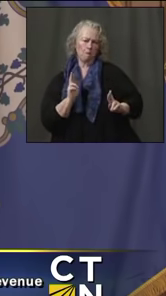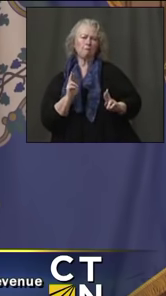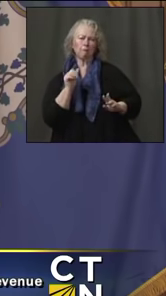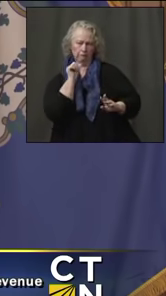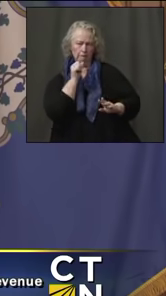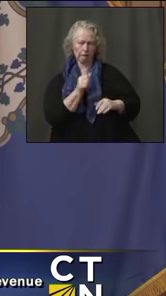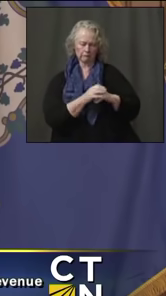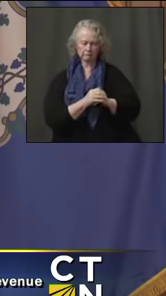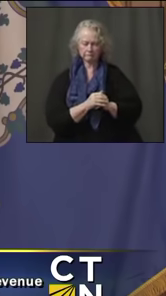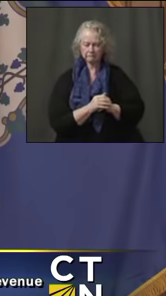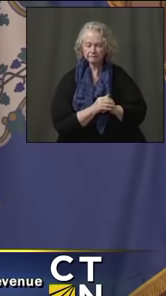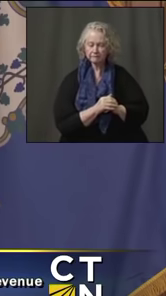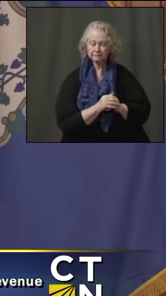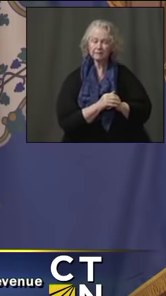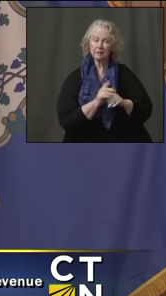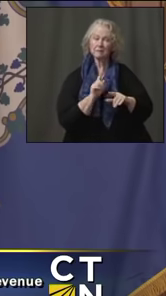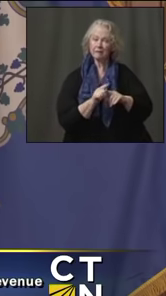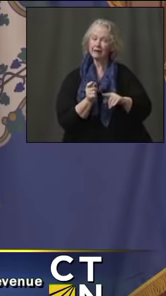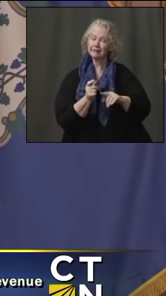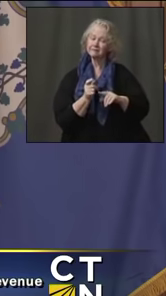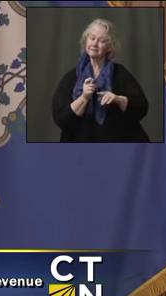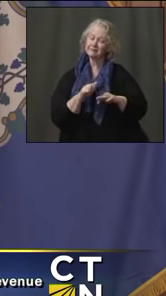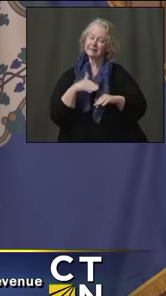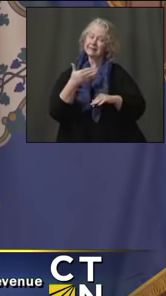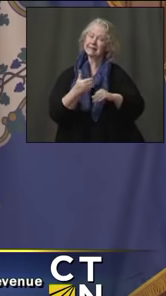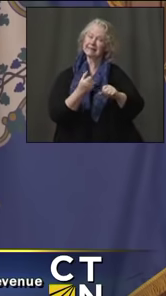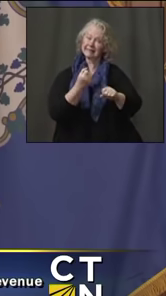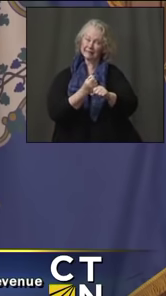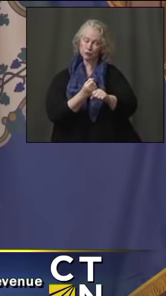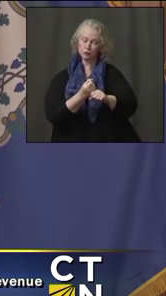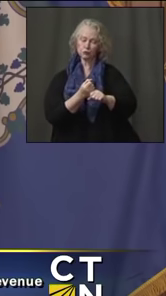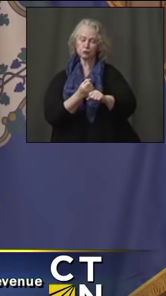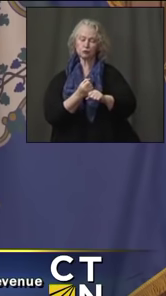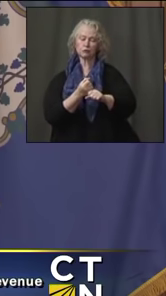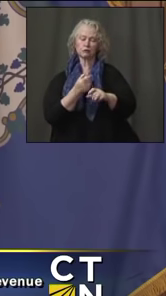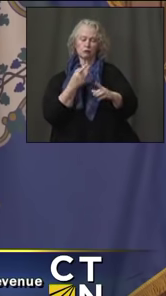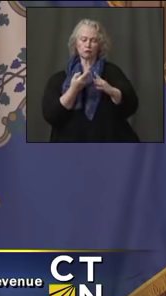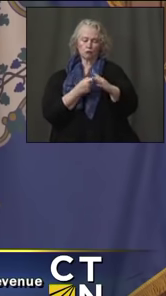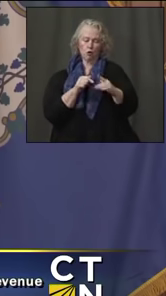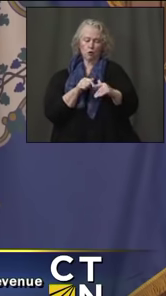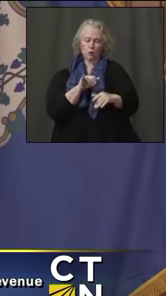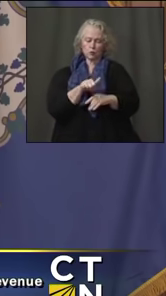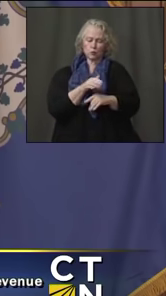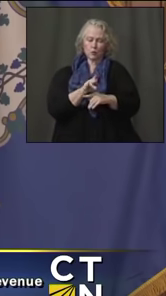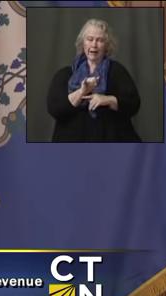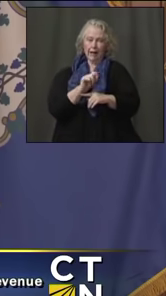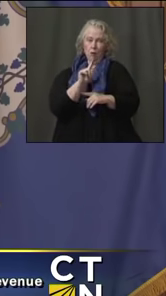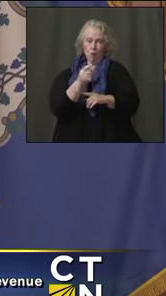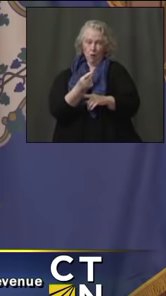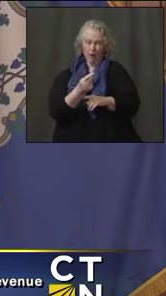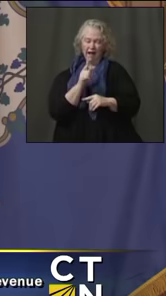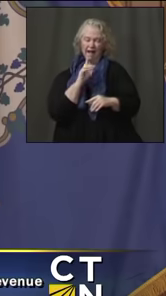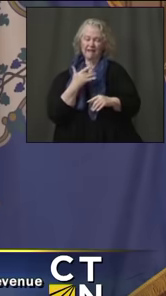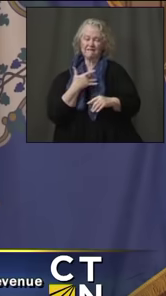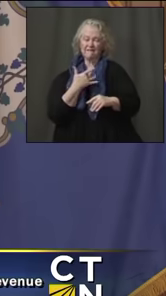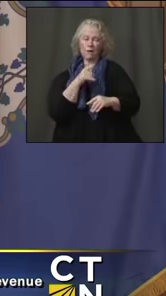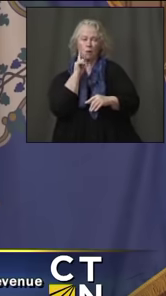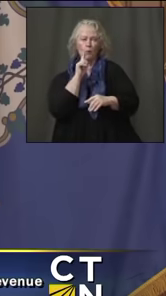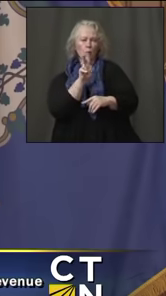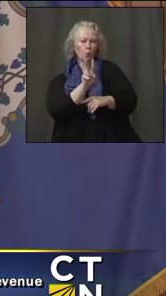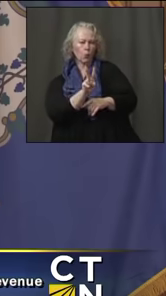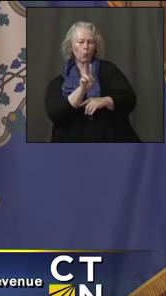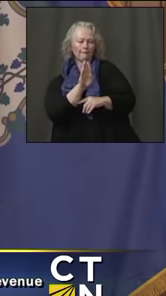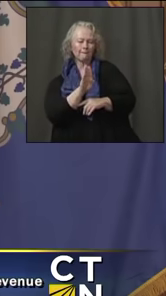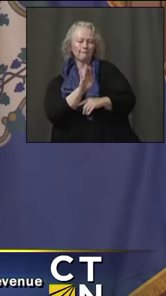The next fiscal year, though, starting in July 1, does look like a $2 billion deficit, and